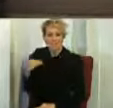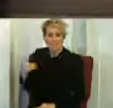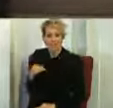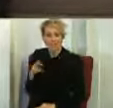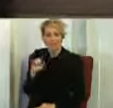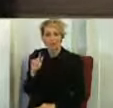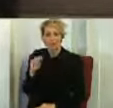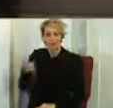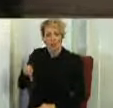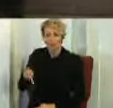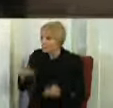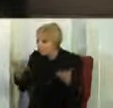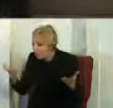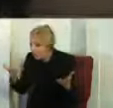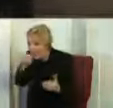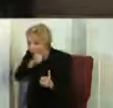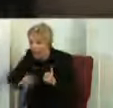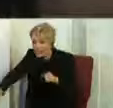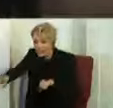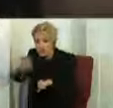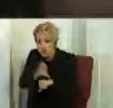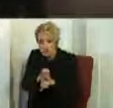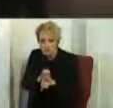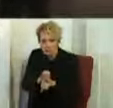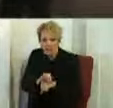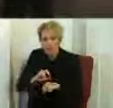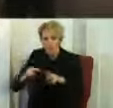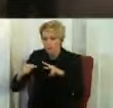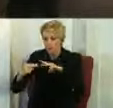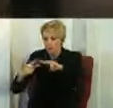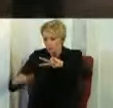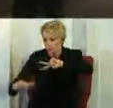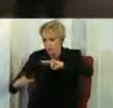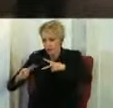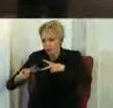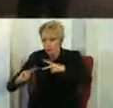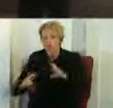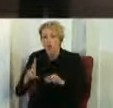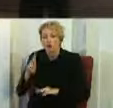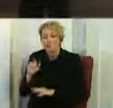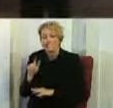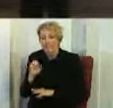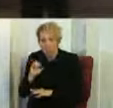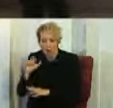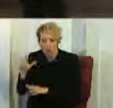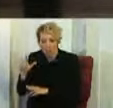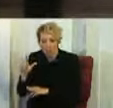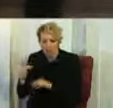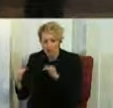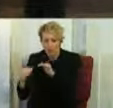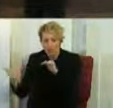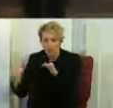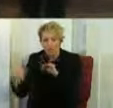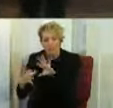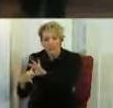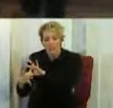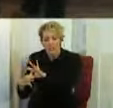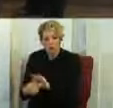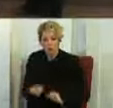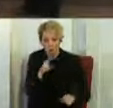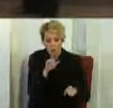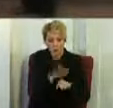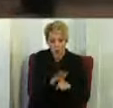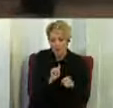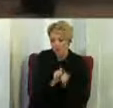So in any church, there is a reciprocal relationship. There is a covenant that we make with those who become members, and there is